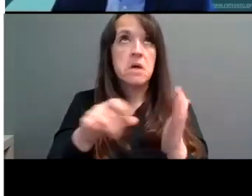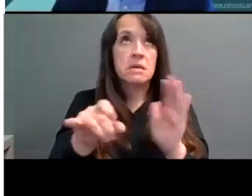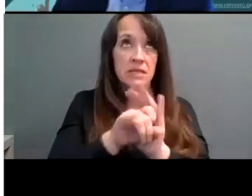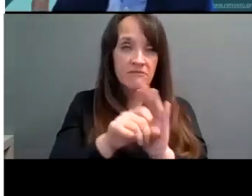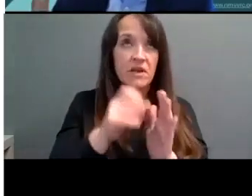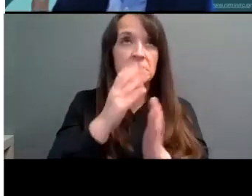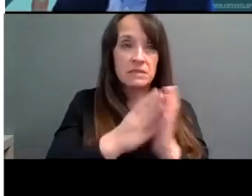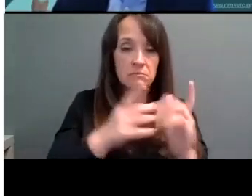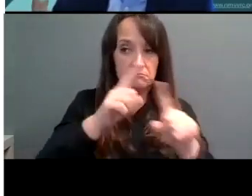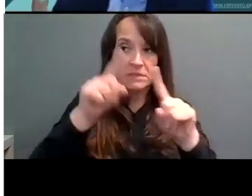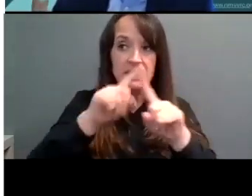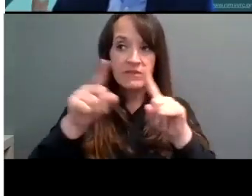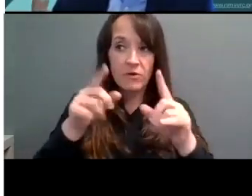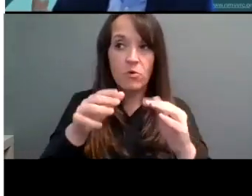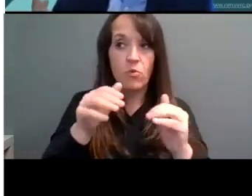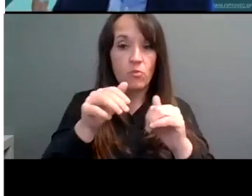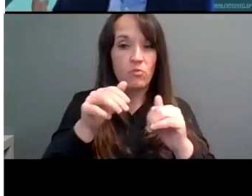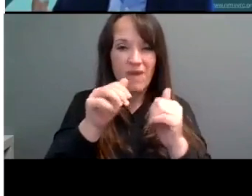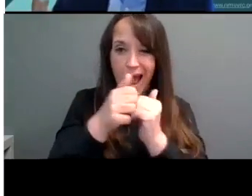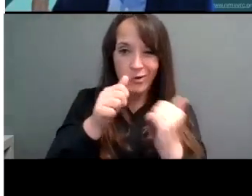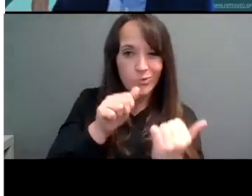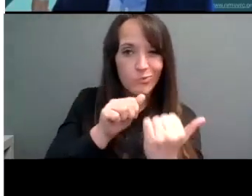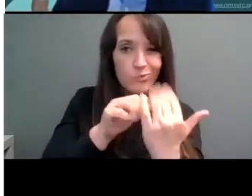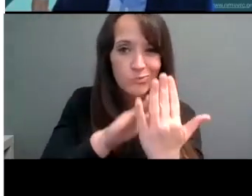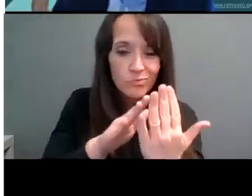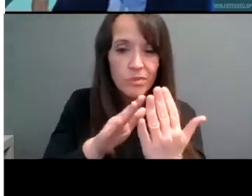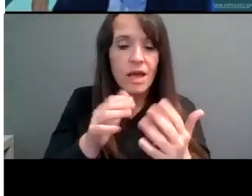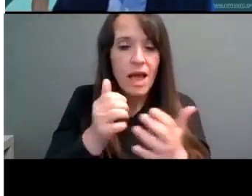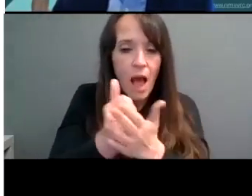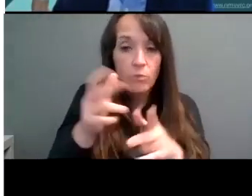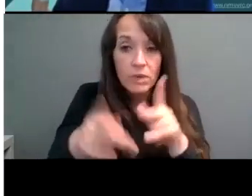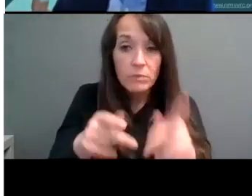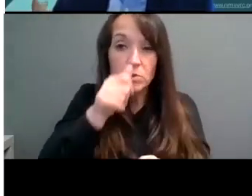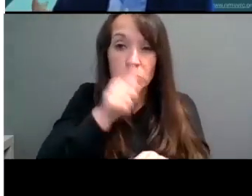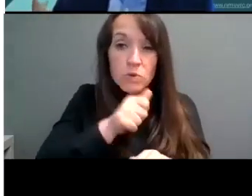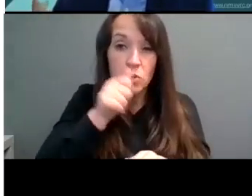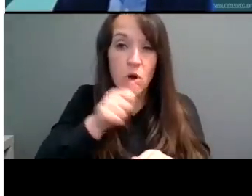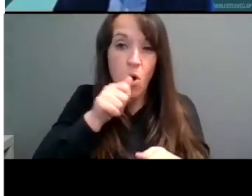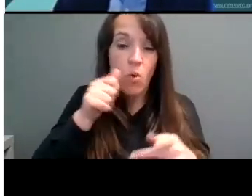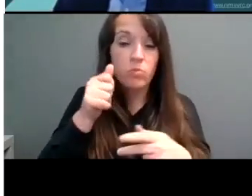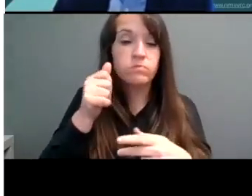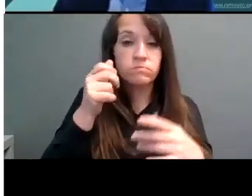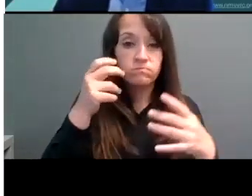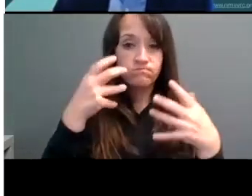with trauma and build personal resilience for those impacted by mass violence.